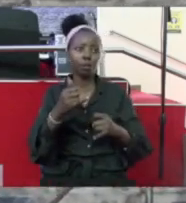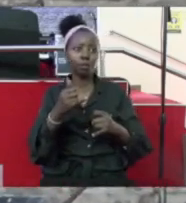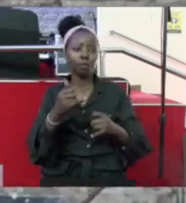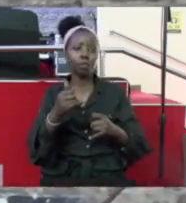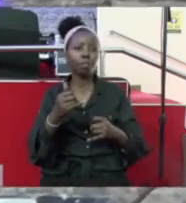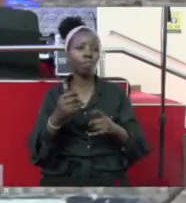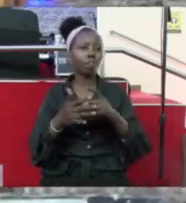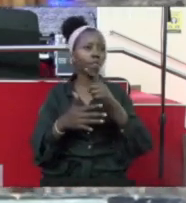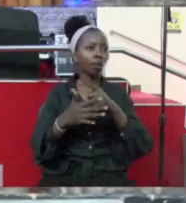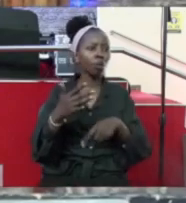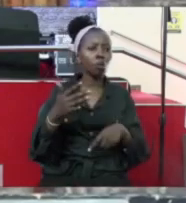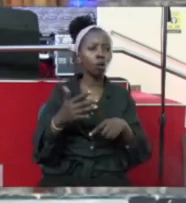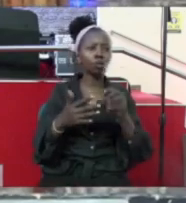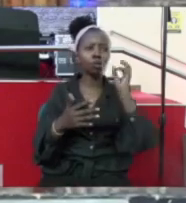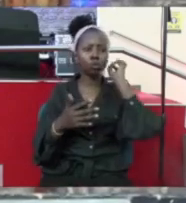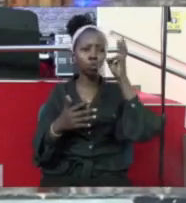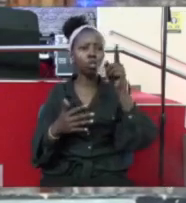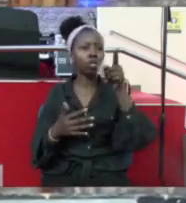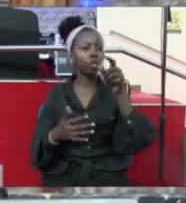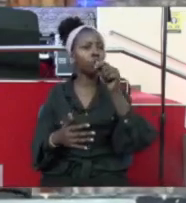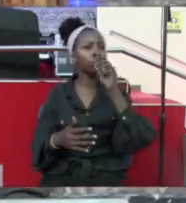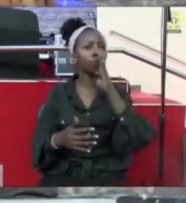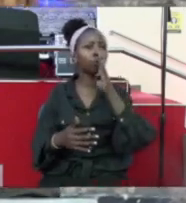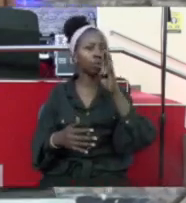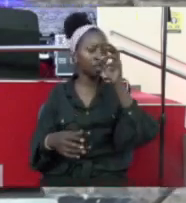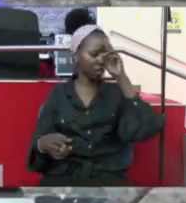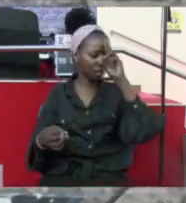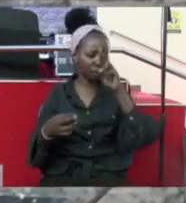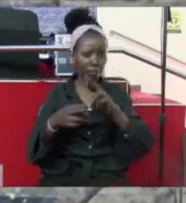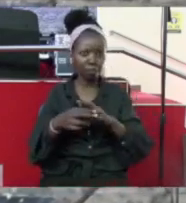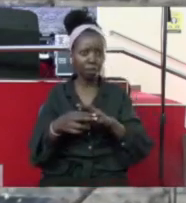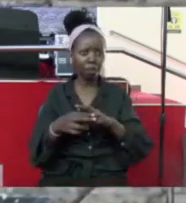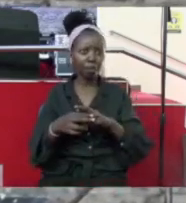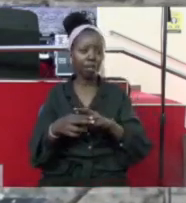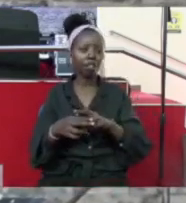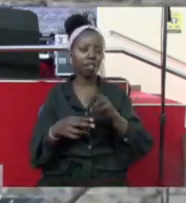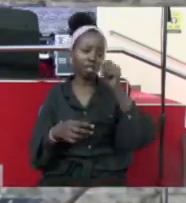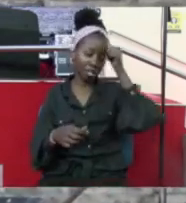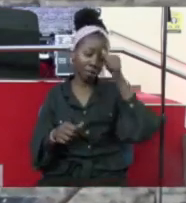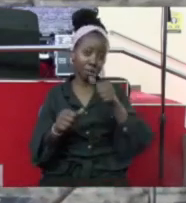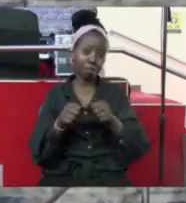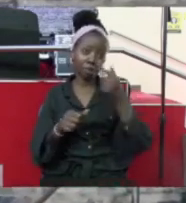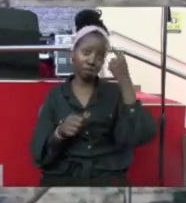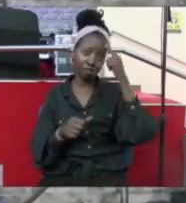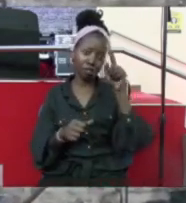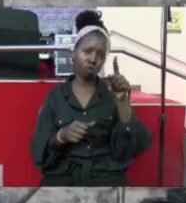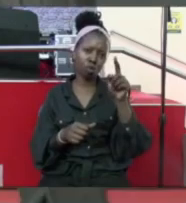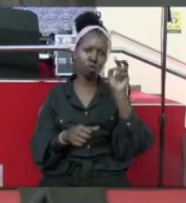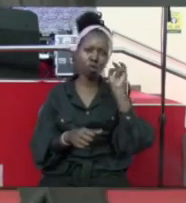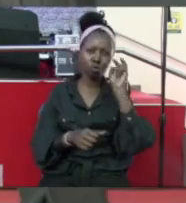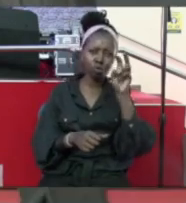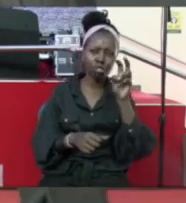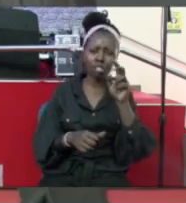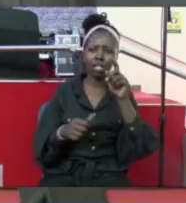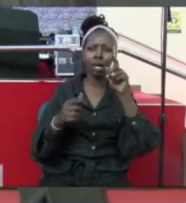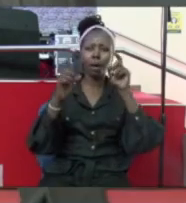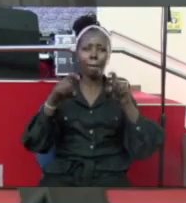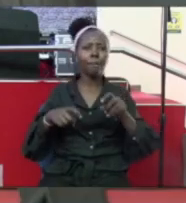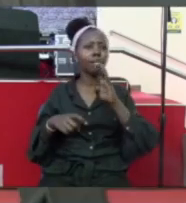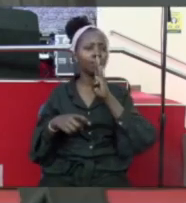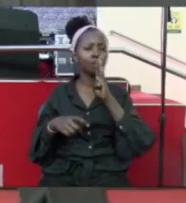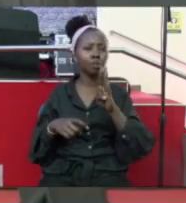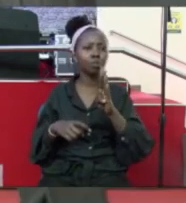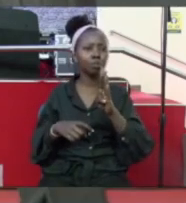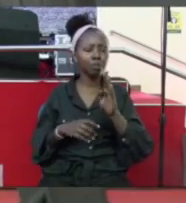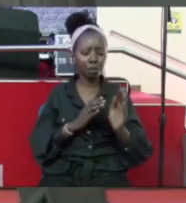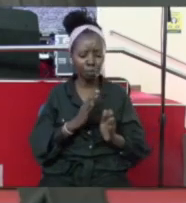What will you be remembered for? Ni nini utakumbukwa kwacho? We have seen that we need to be deliberate in sowing good seeds because as